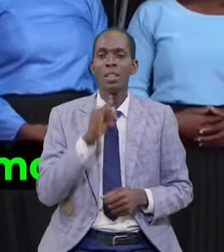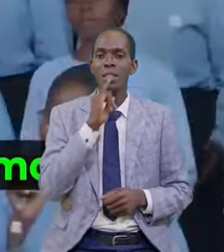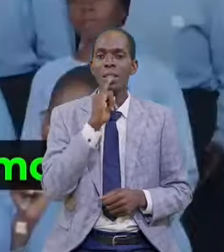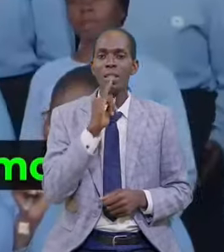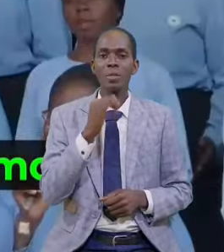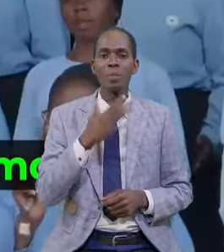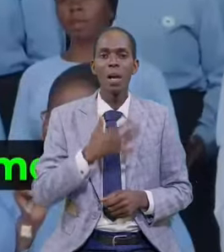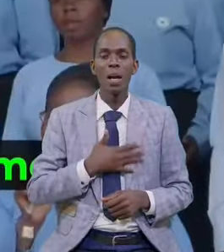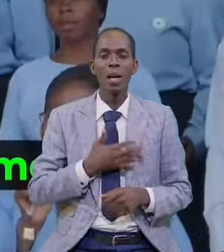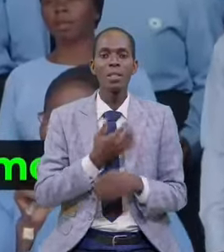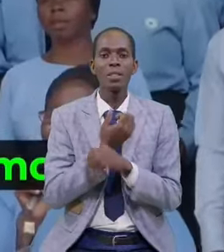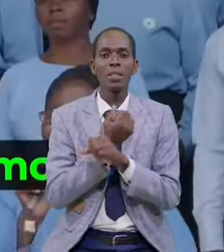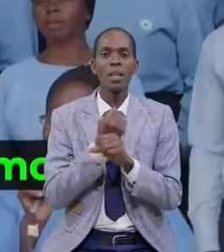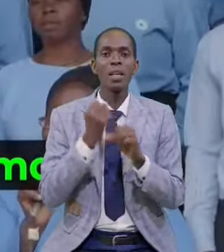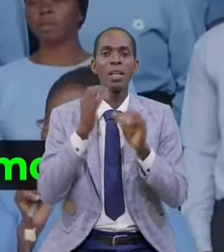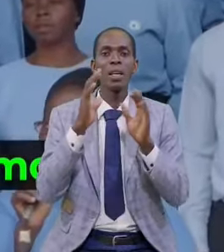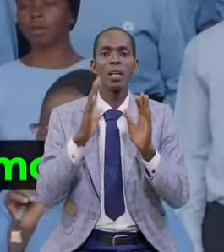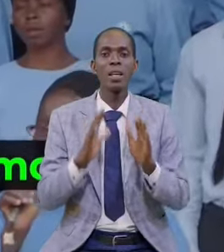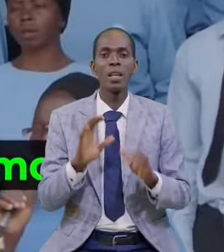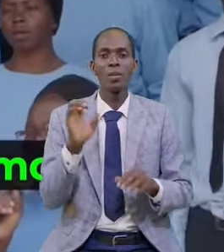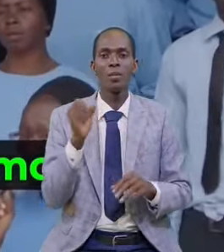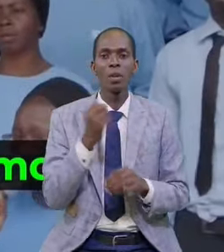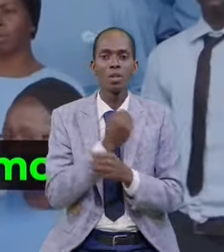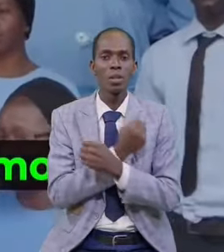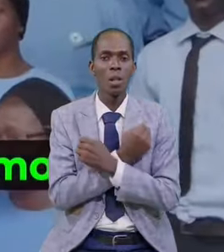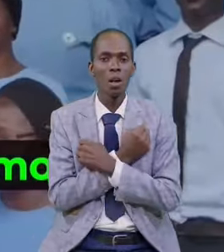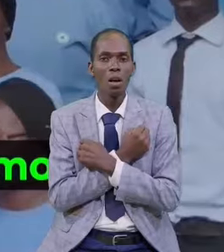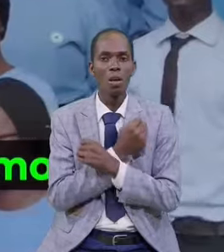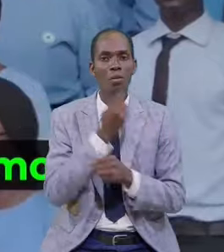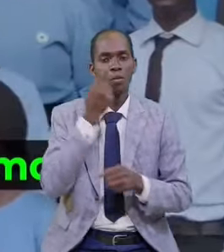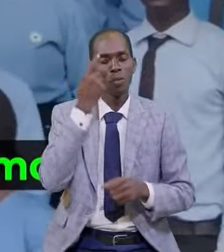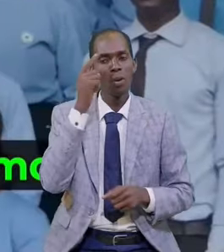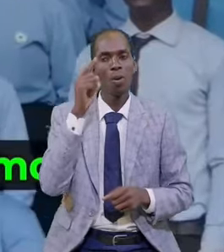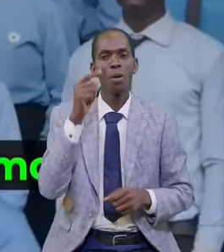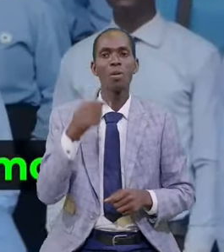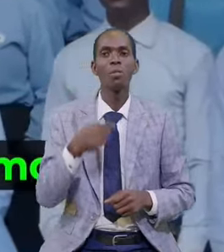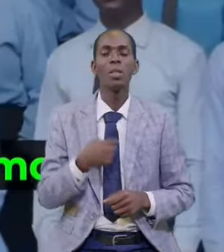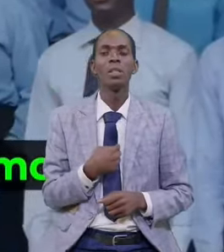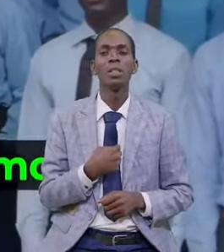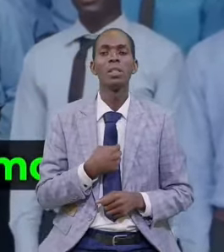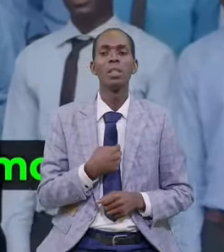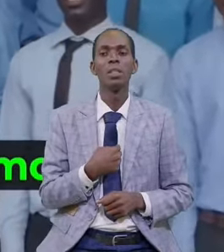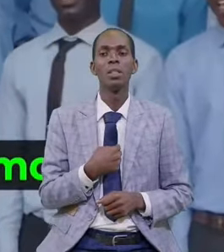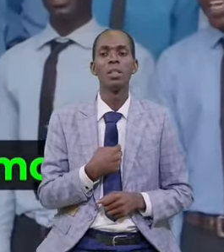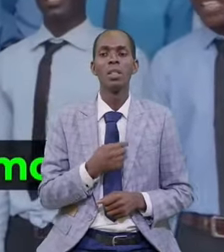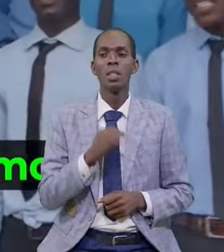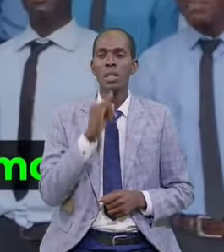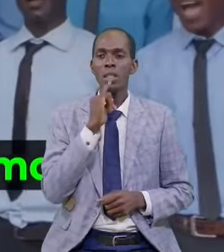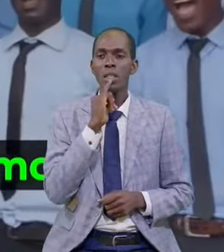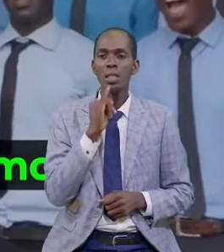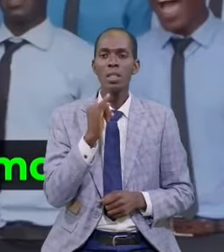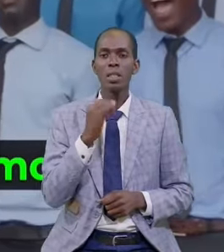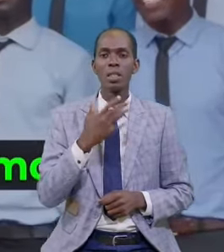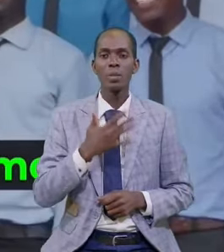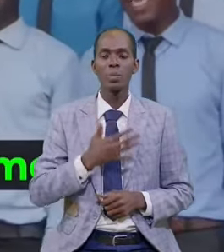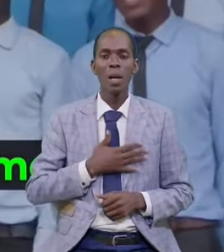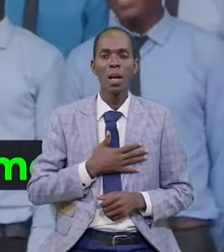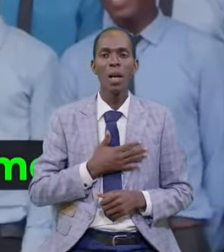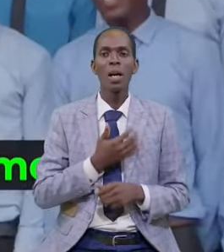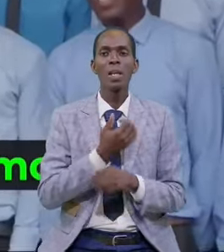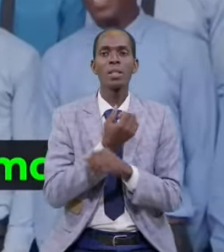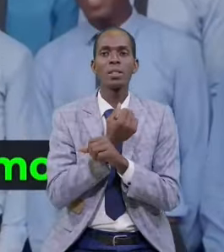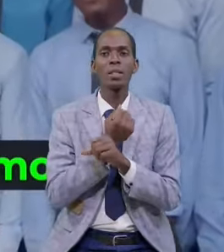is myor love he's my savior's love is